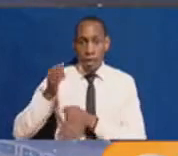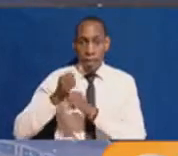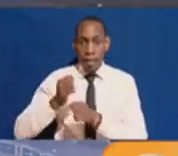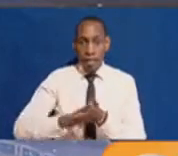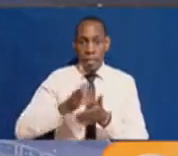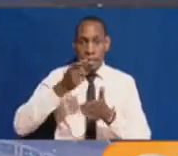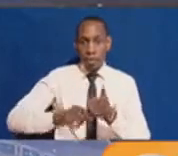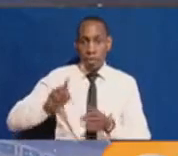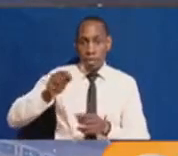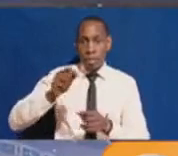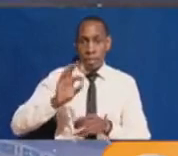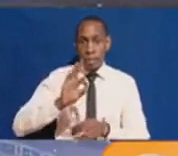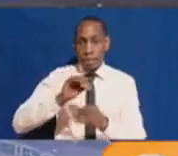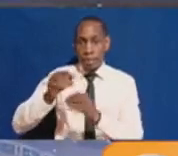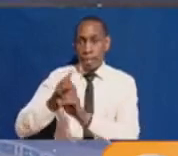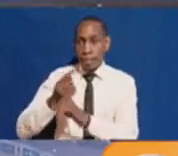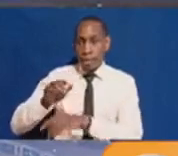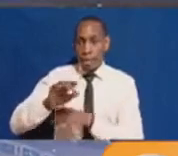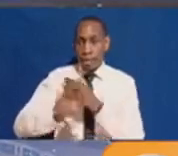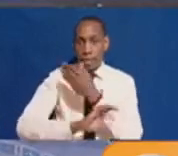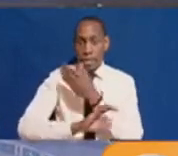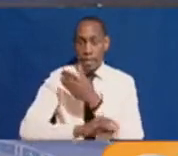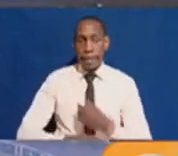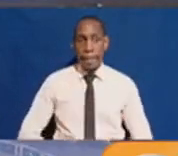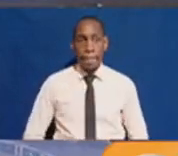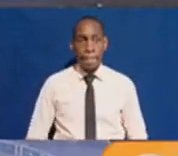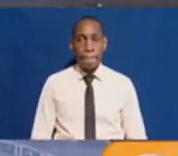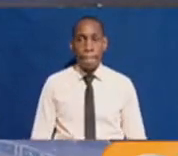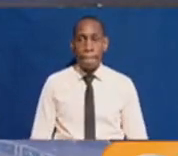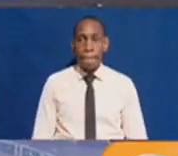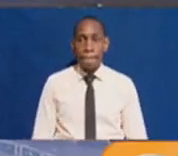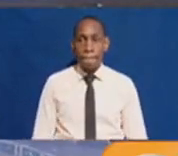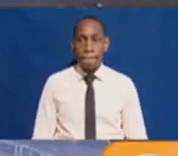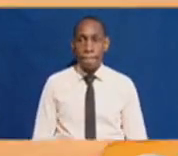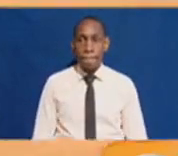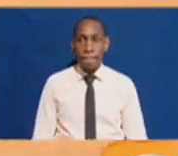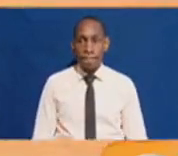fertilizer to different parts of the country. Serfine Achieng Ouma reports.